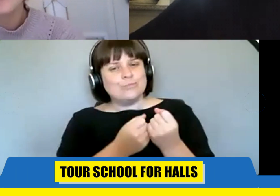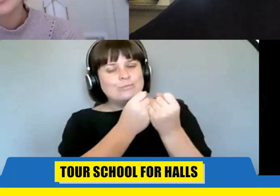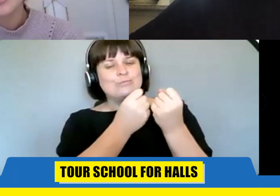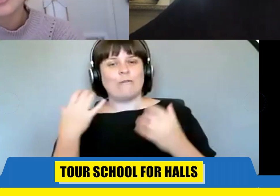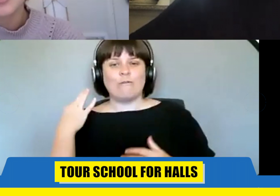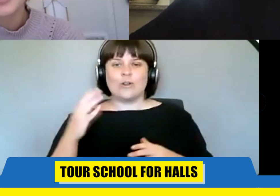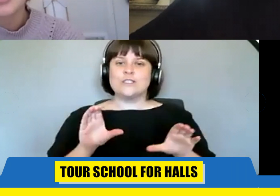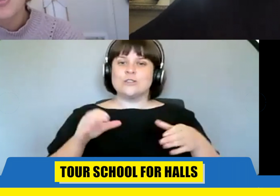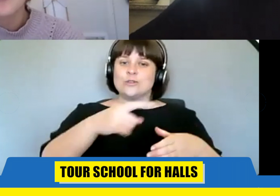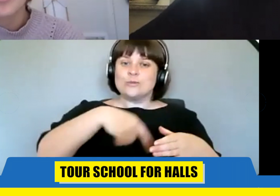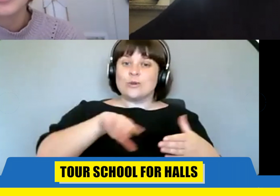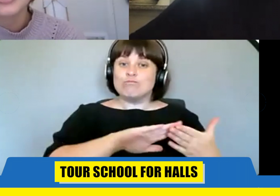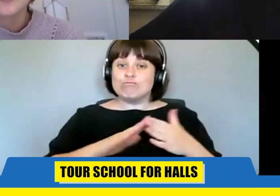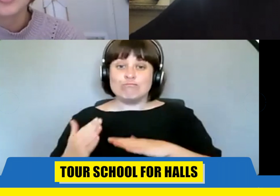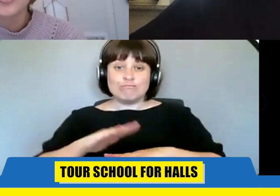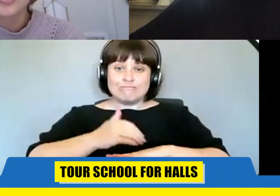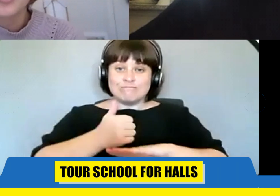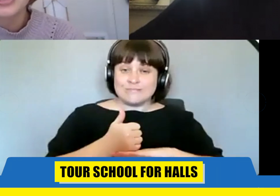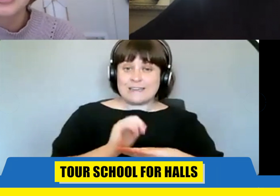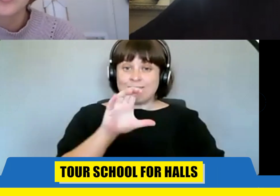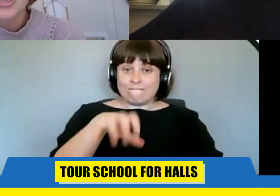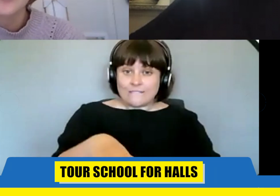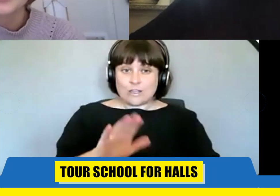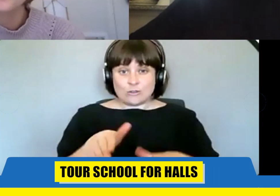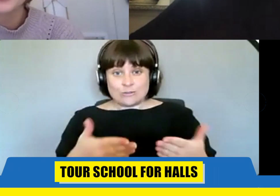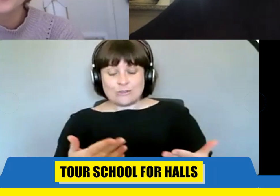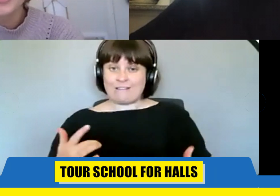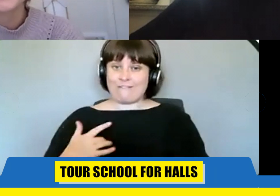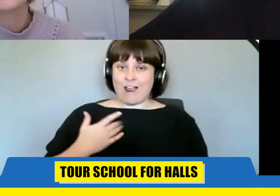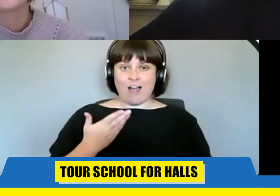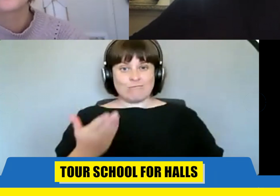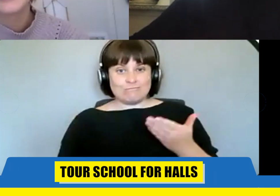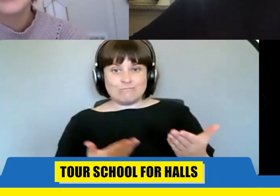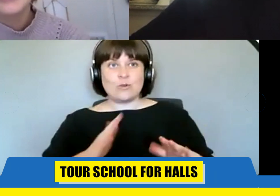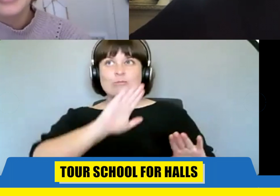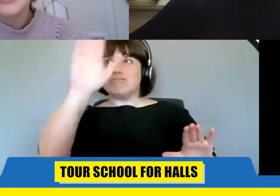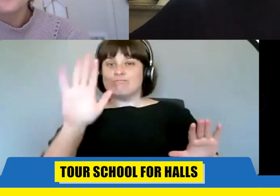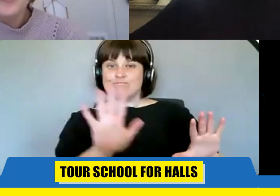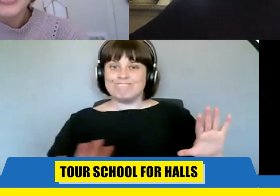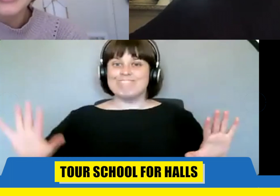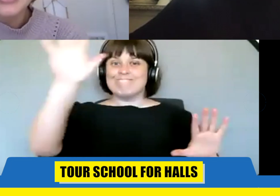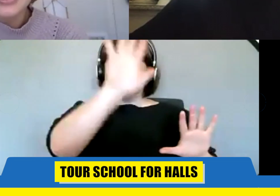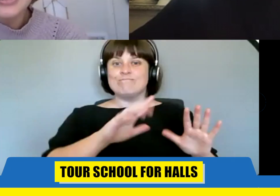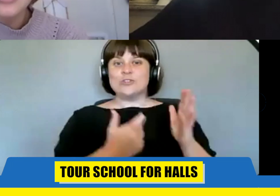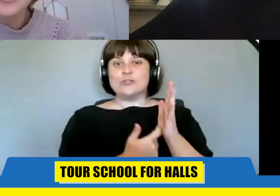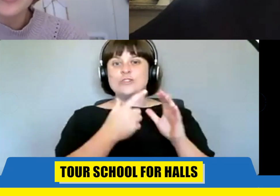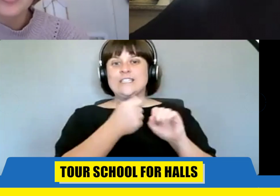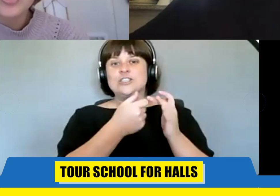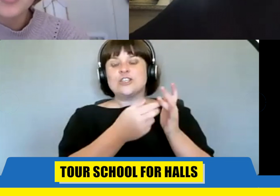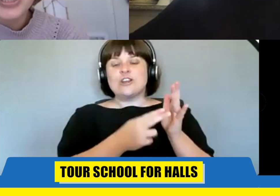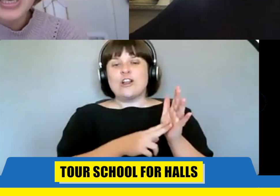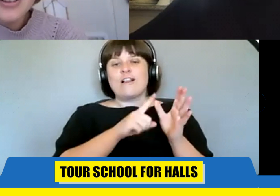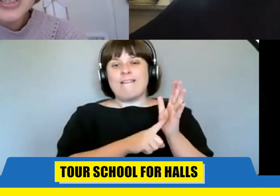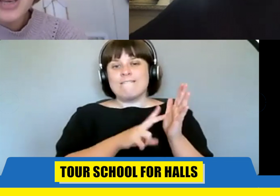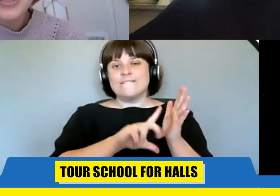community-run venues to present live performances for local communities throughout regional Victoria. Before we get stuck in, I'll just run through